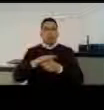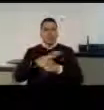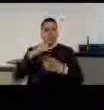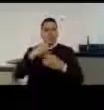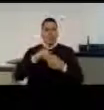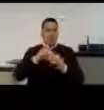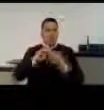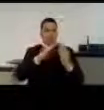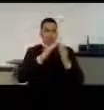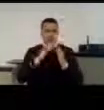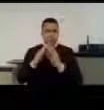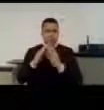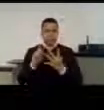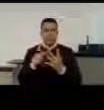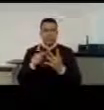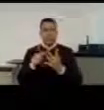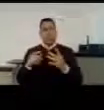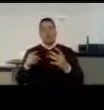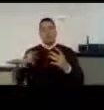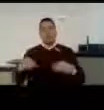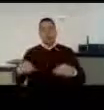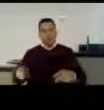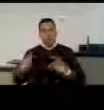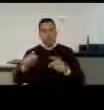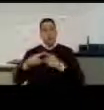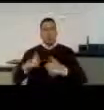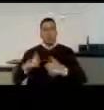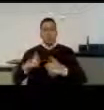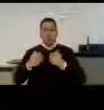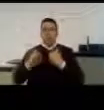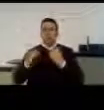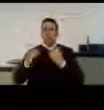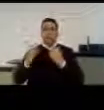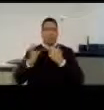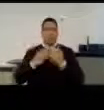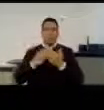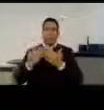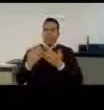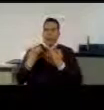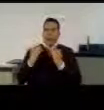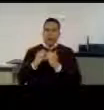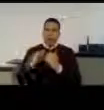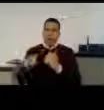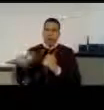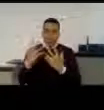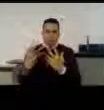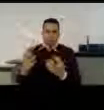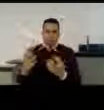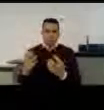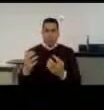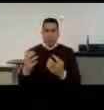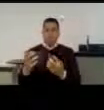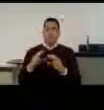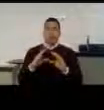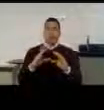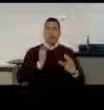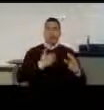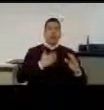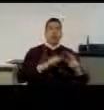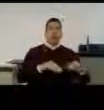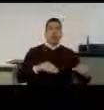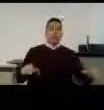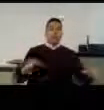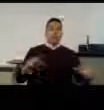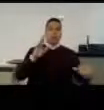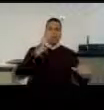deserve independent living and the opportunity to live where they want, with whom they want, and how they want. Your children are all going to be products of